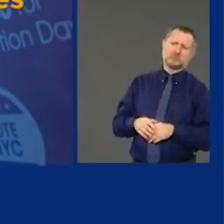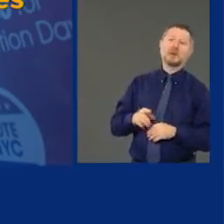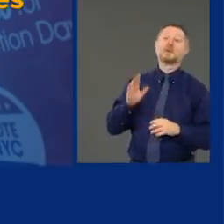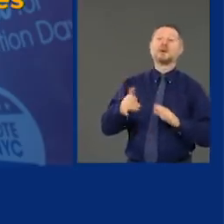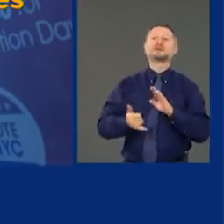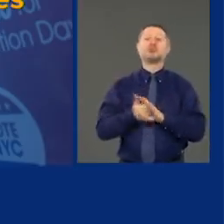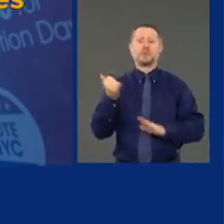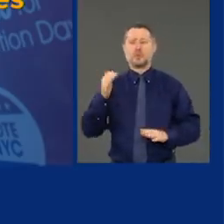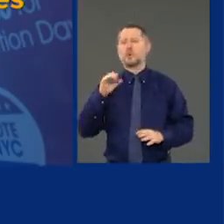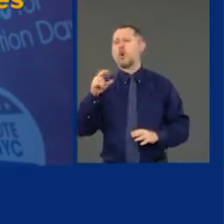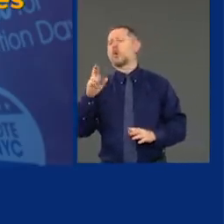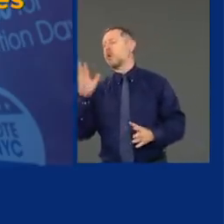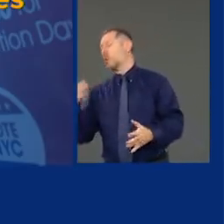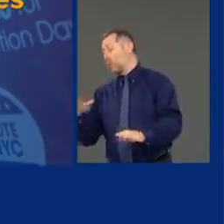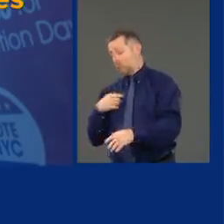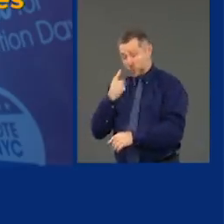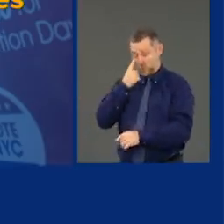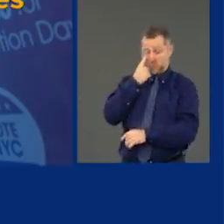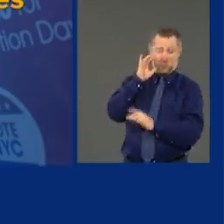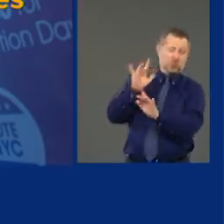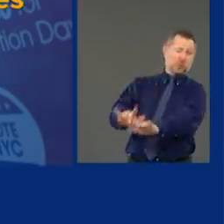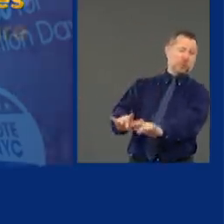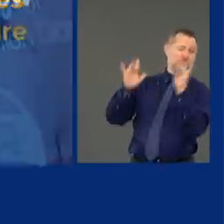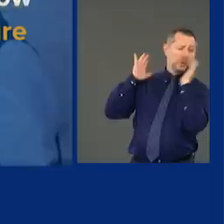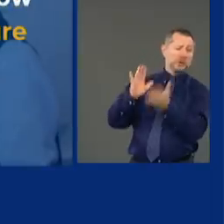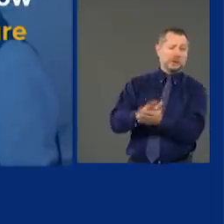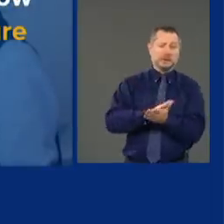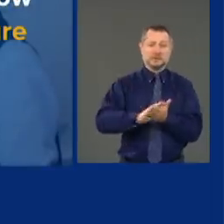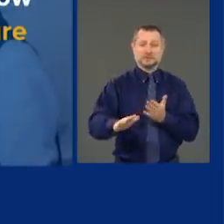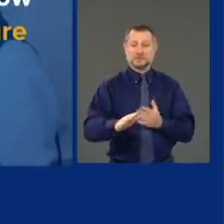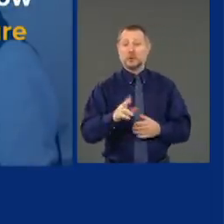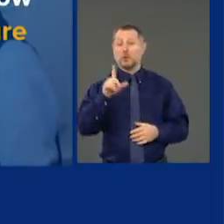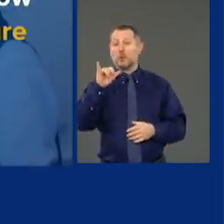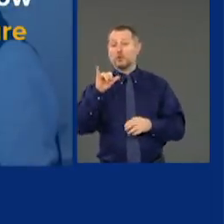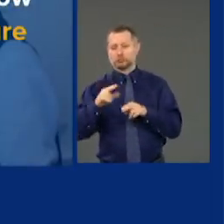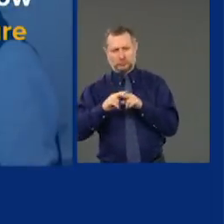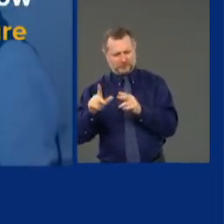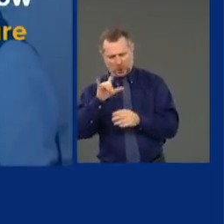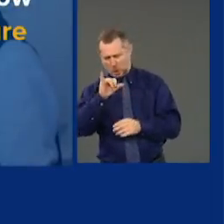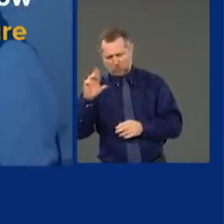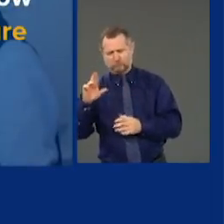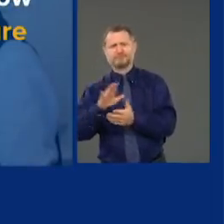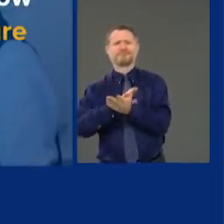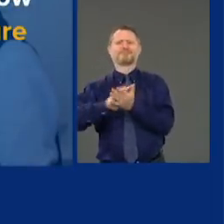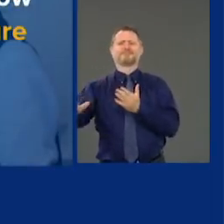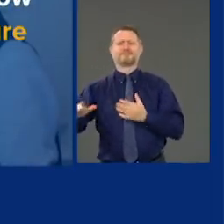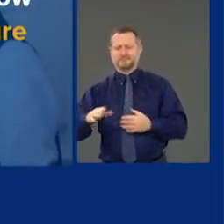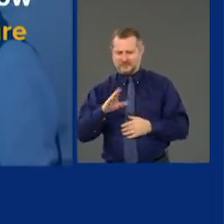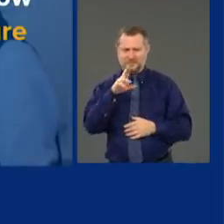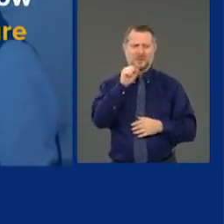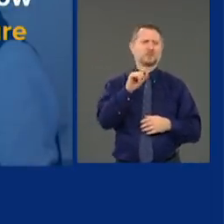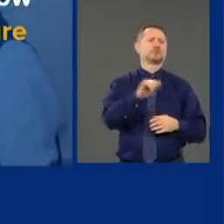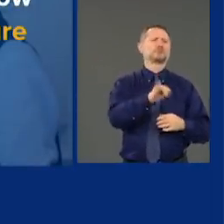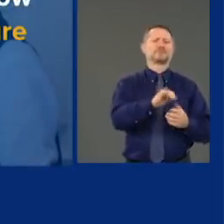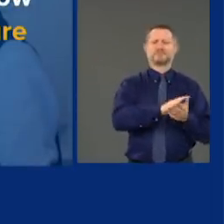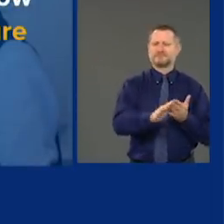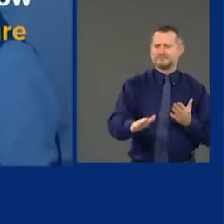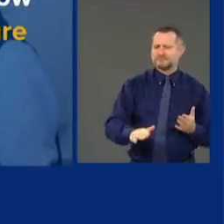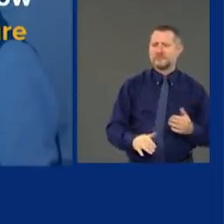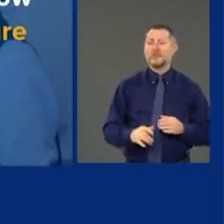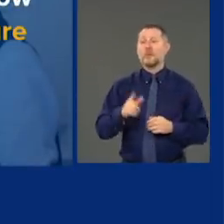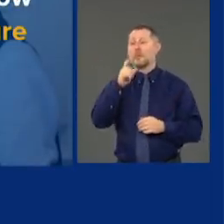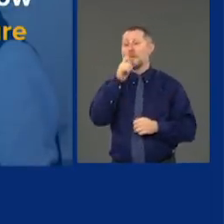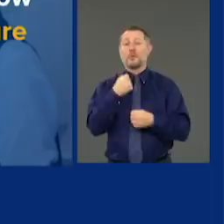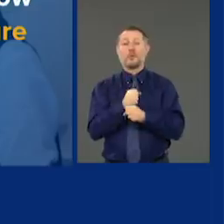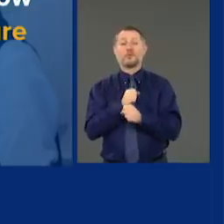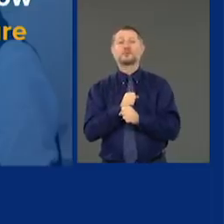disinfected, the Long Island Railroad is disinfected, buses, etc. As office workers go back to